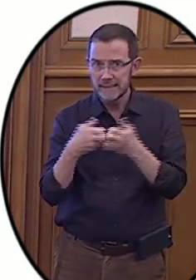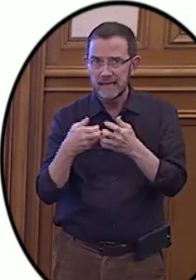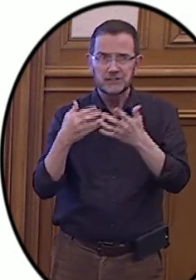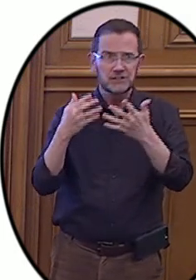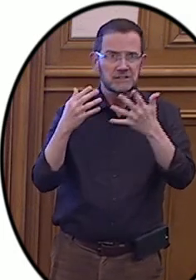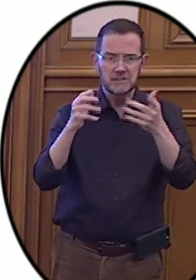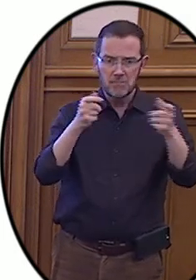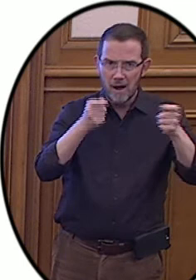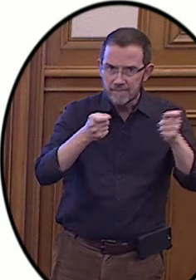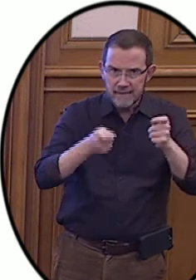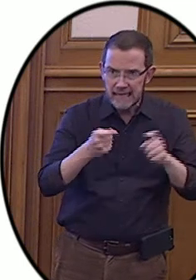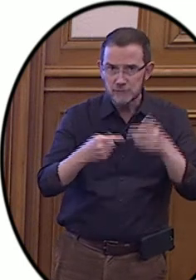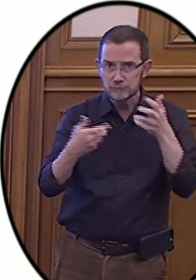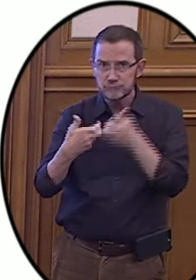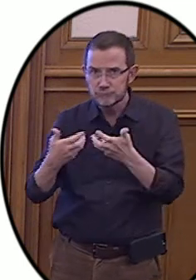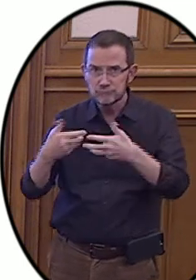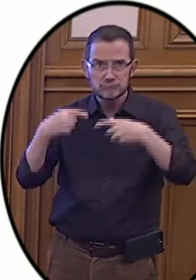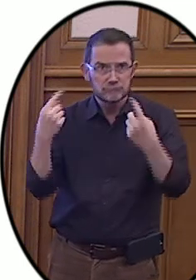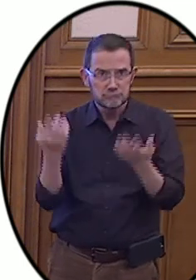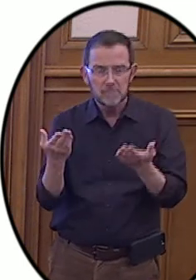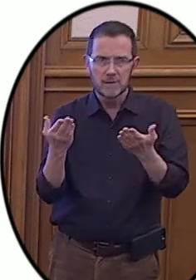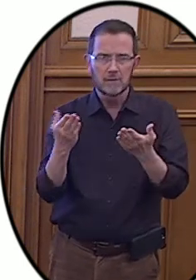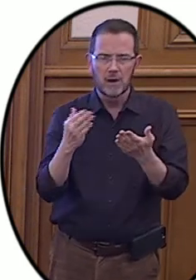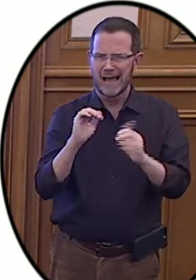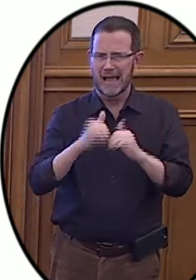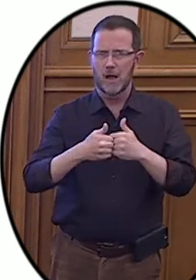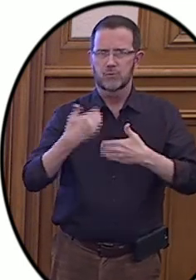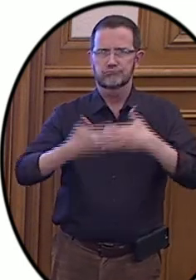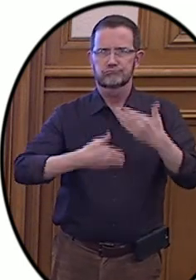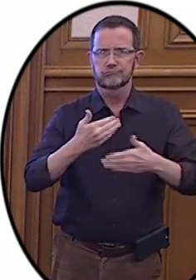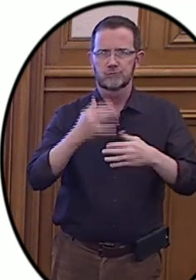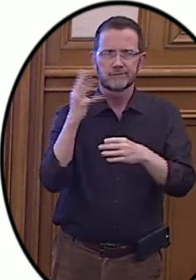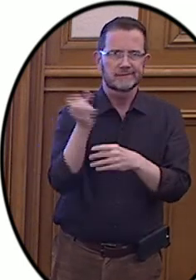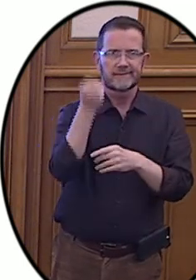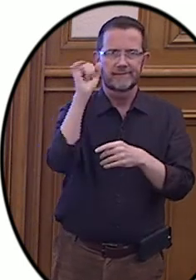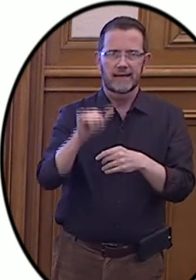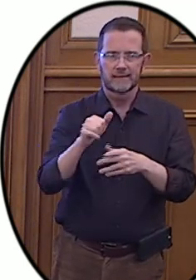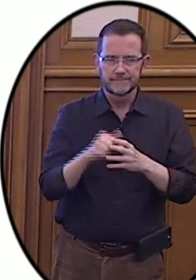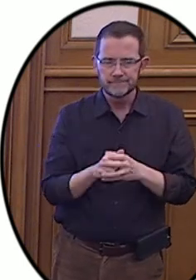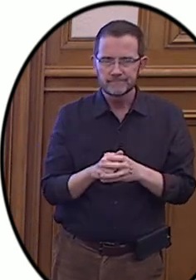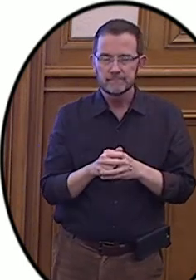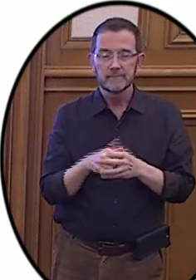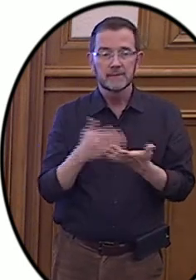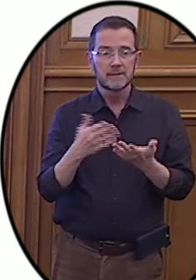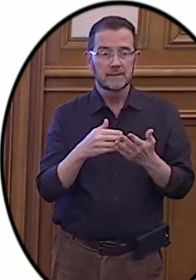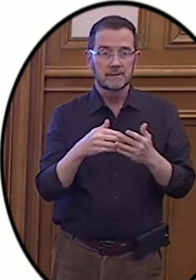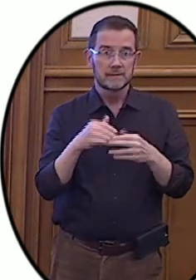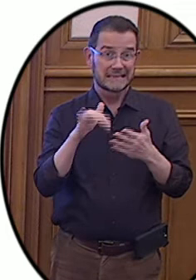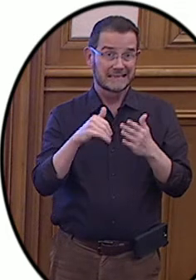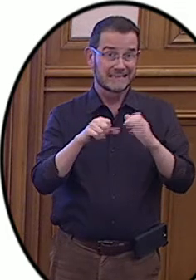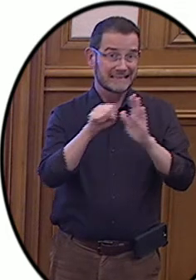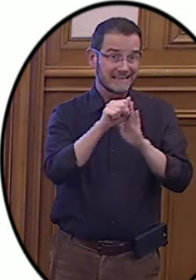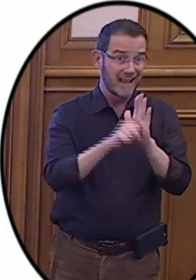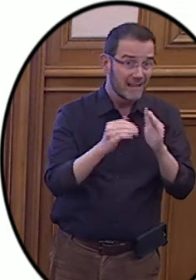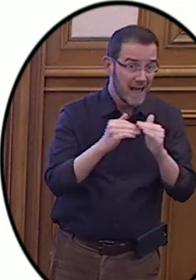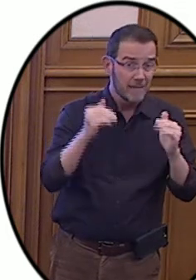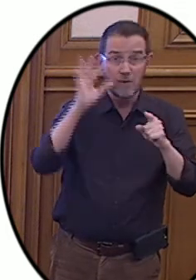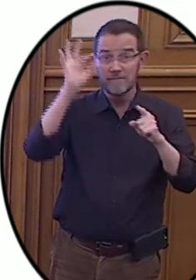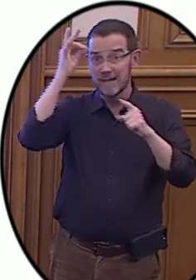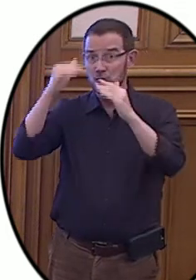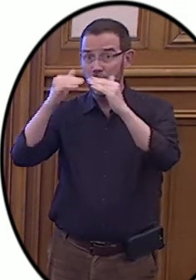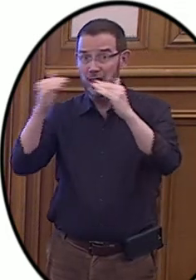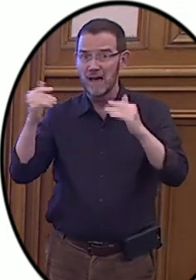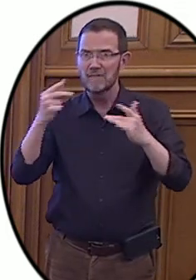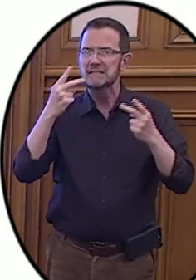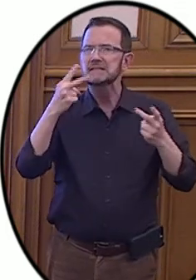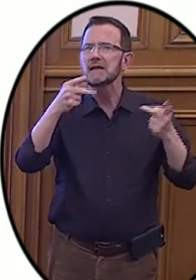cover some data and trends at the federal and state level, and will provide some resources for more